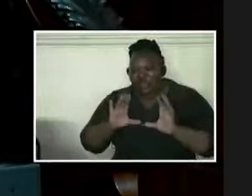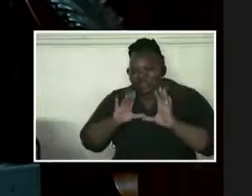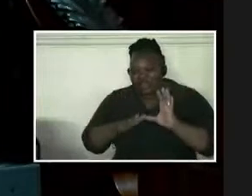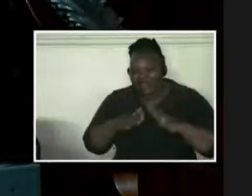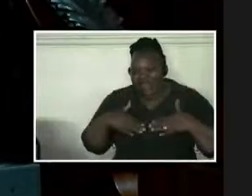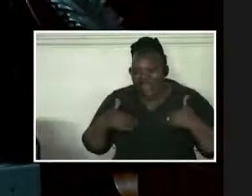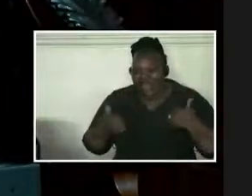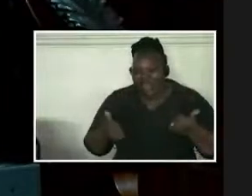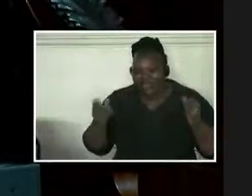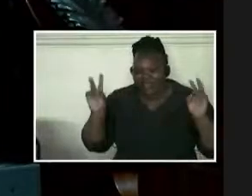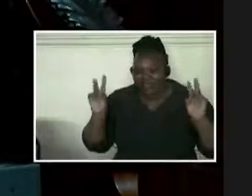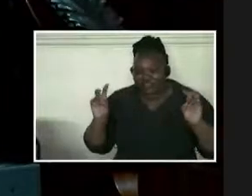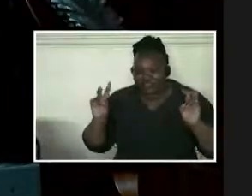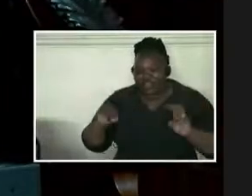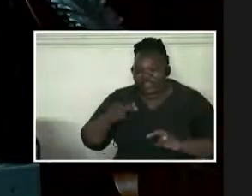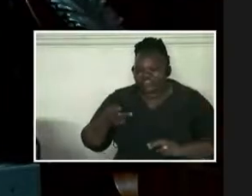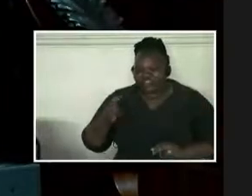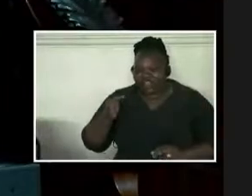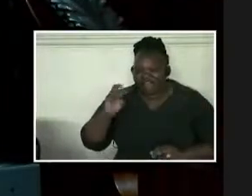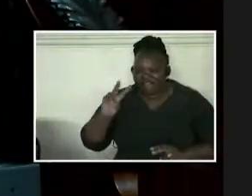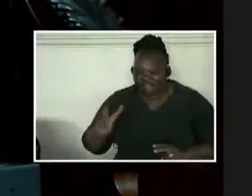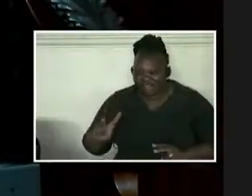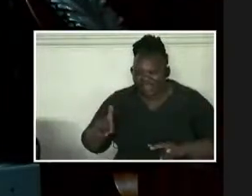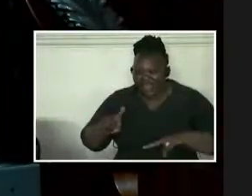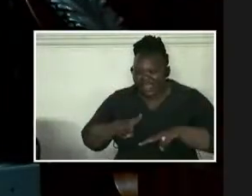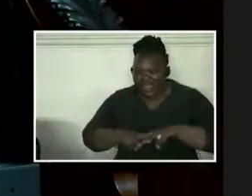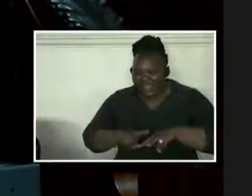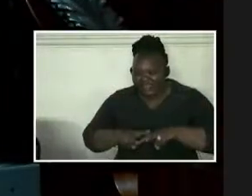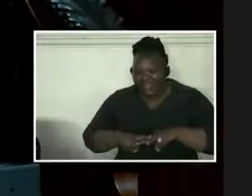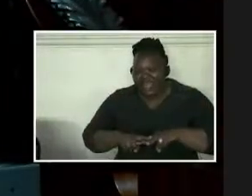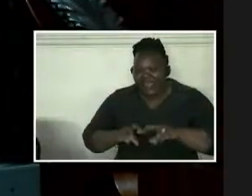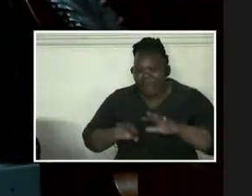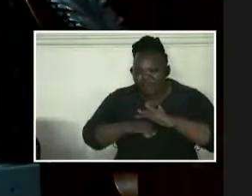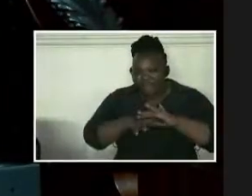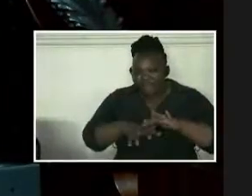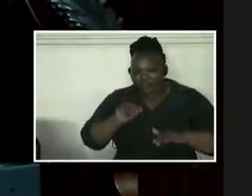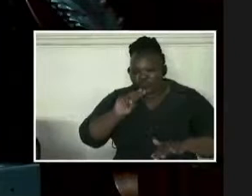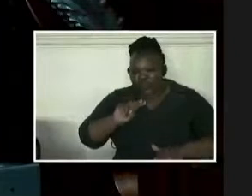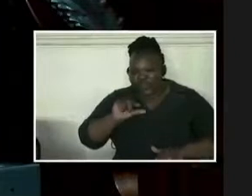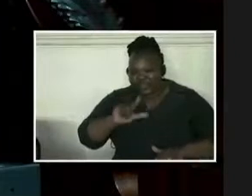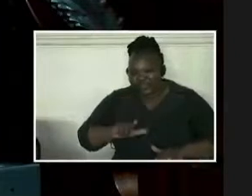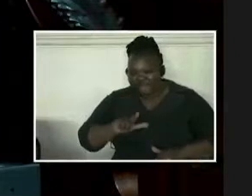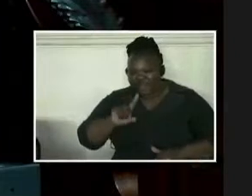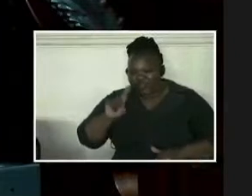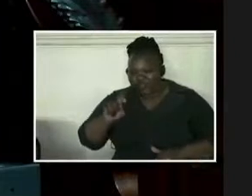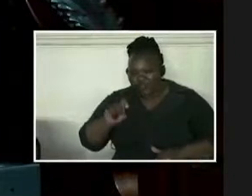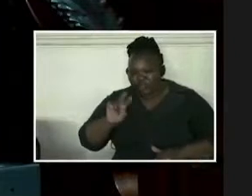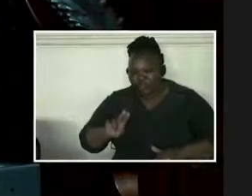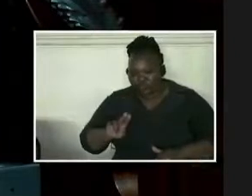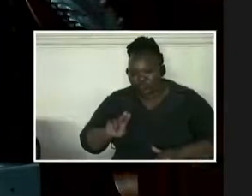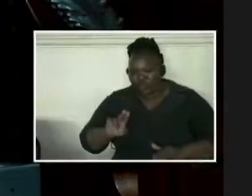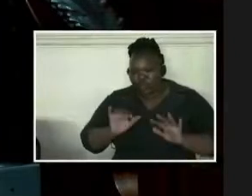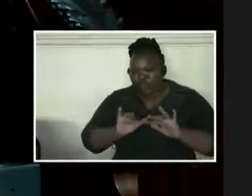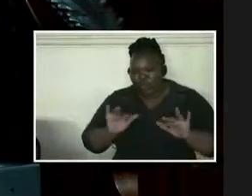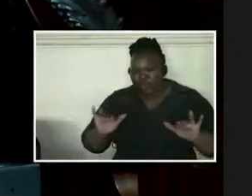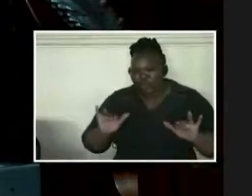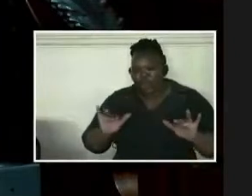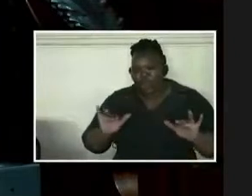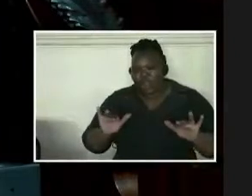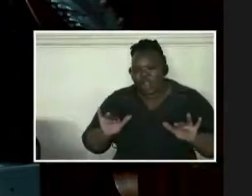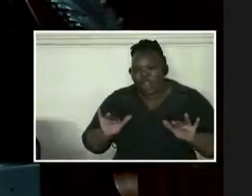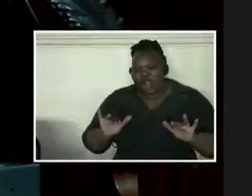health issues on hiv and eight in the province of godzilla natalie at least 27.2 percent of our population is living with